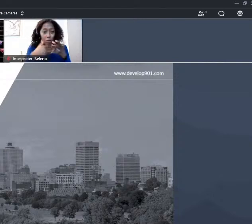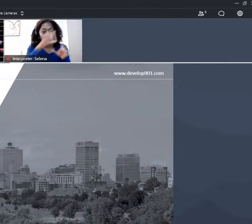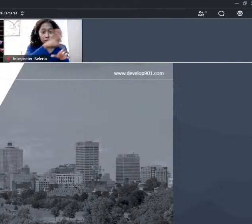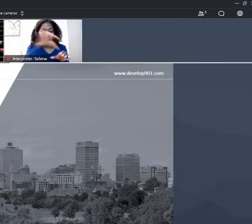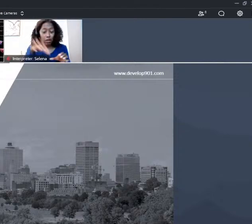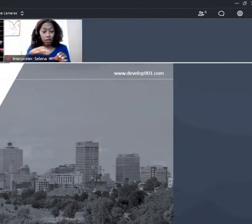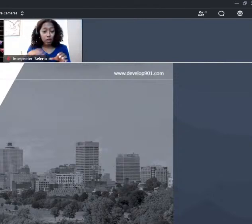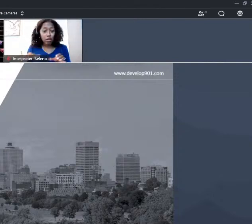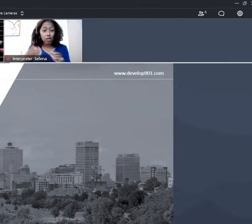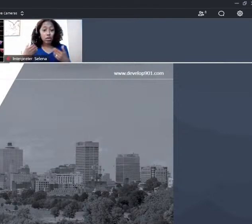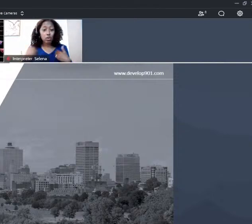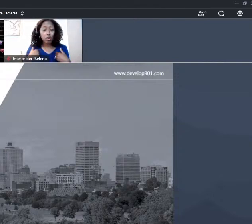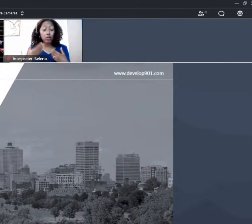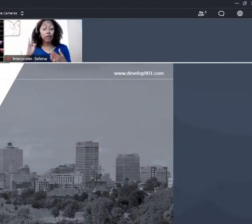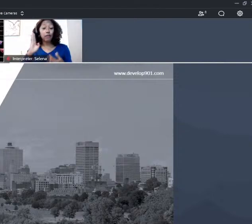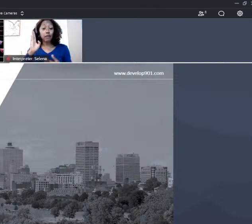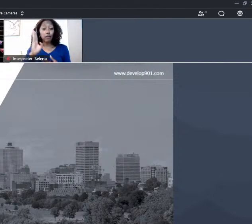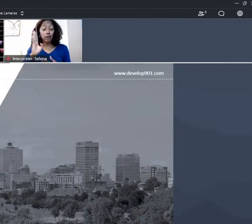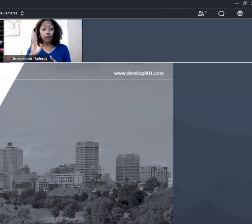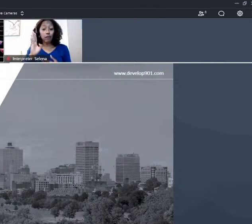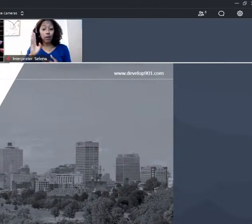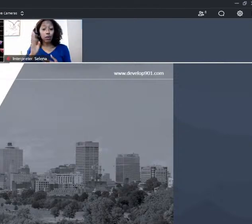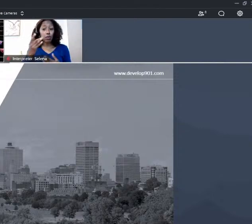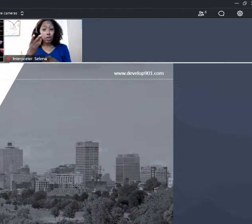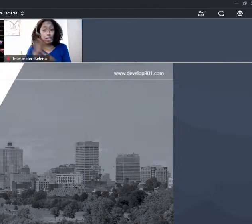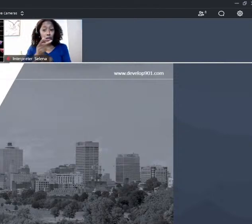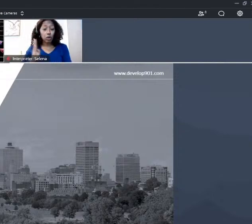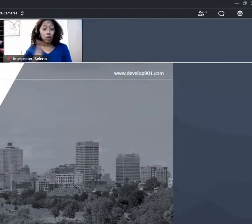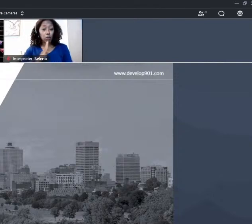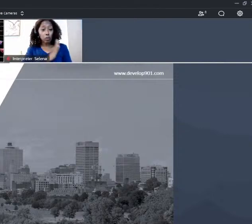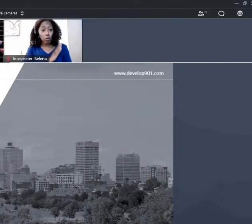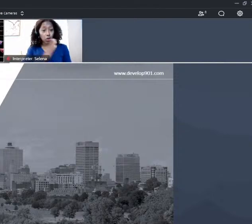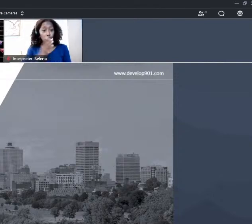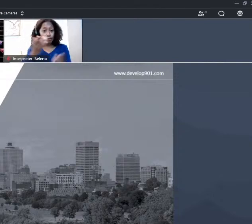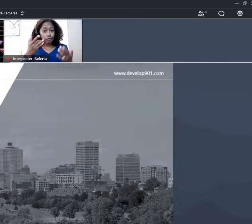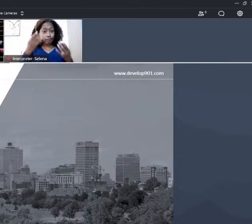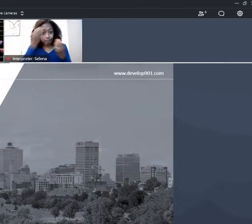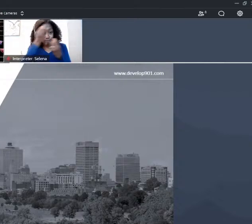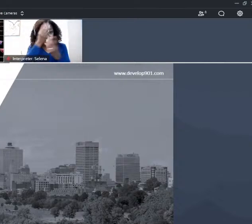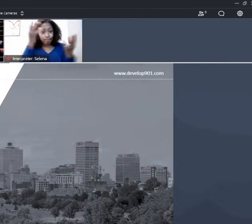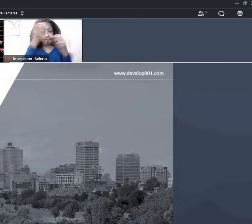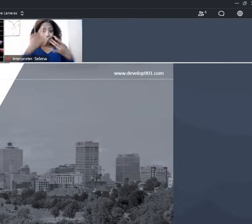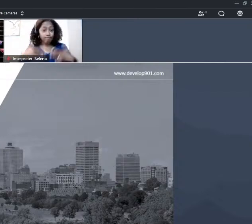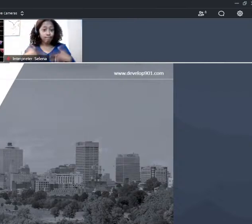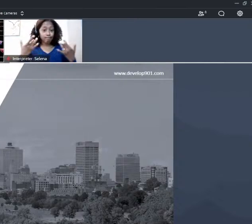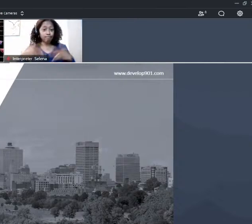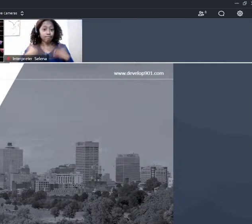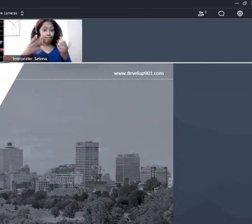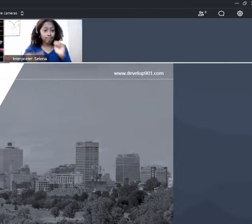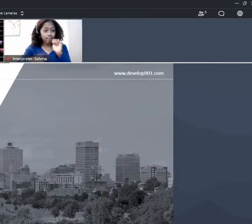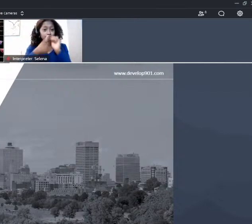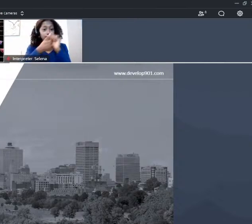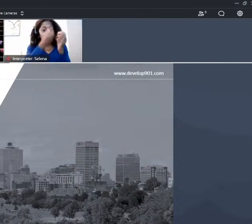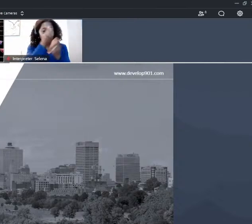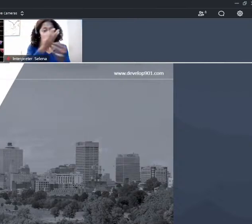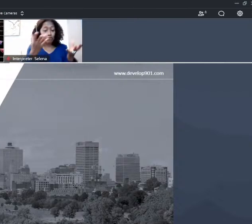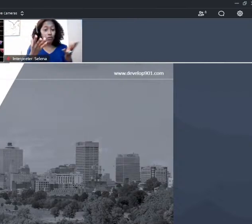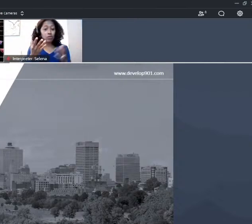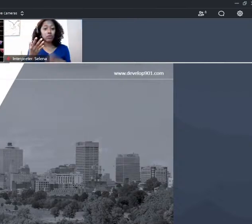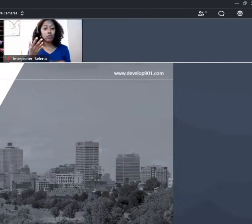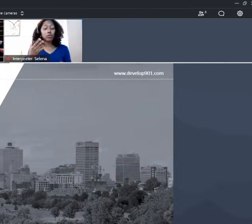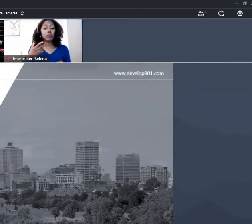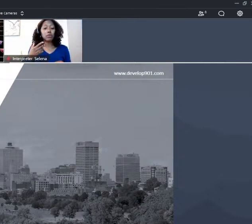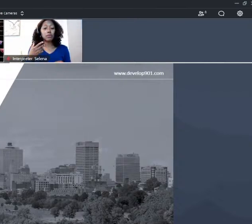we're keeping our board abreast. We have probably met twice, 3 or 4 times a month in the last 4